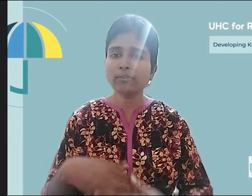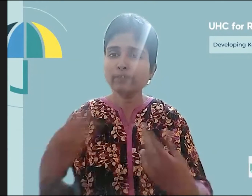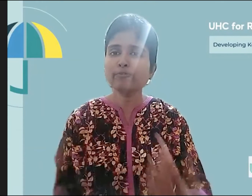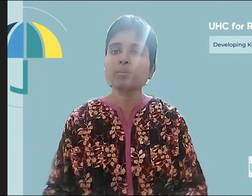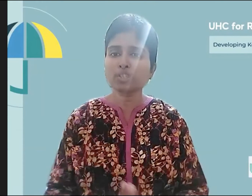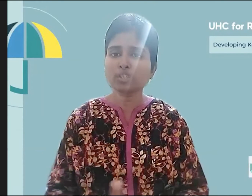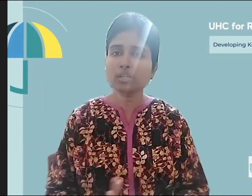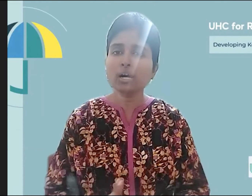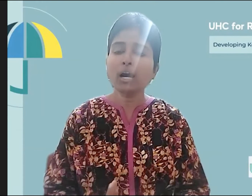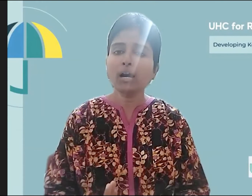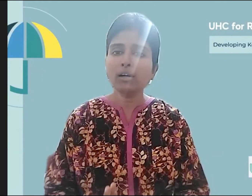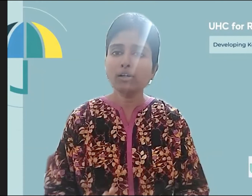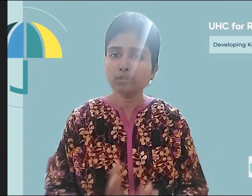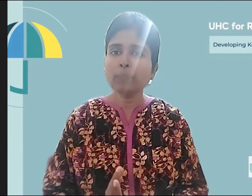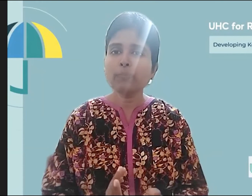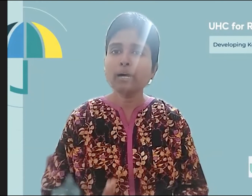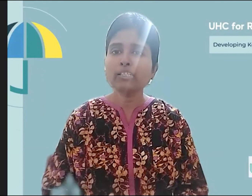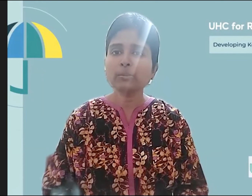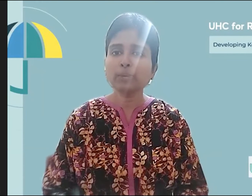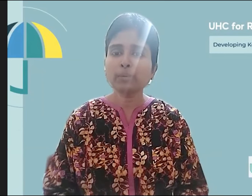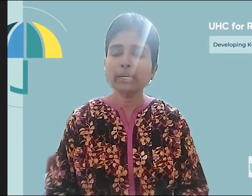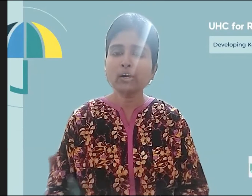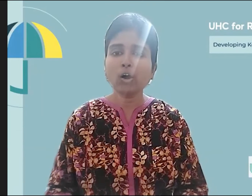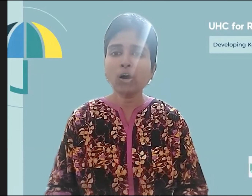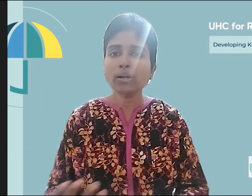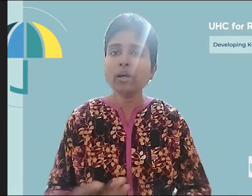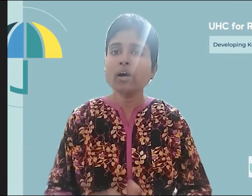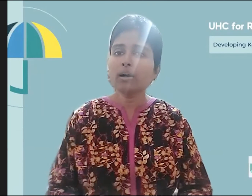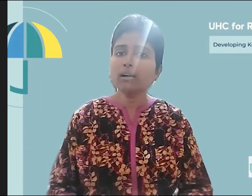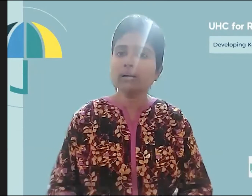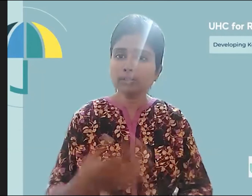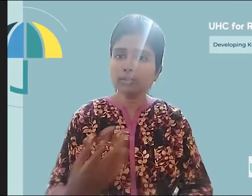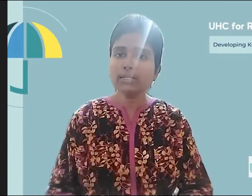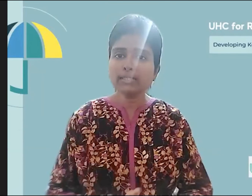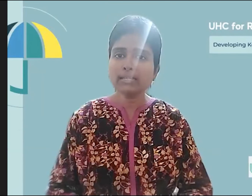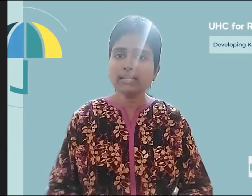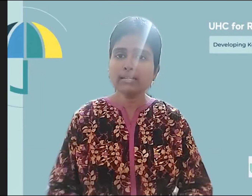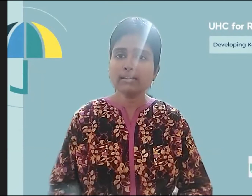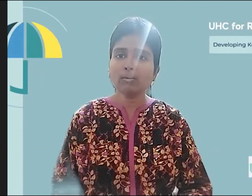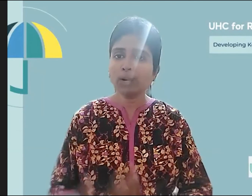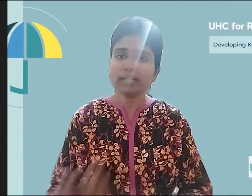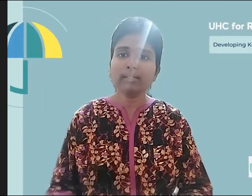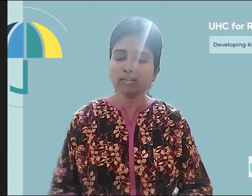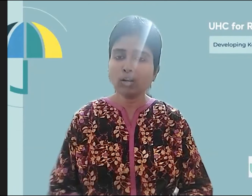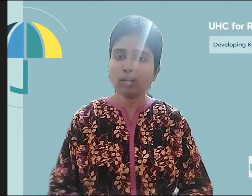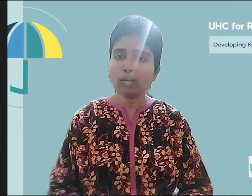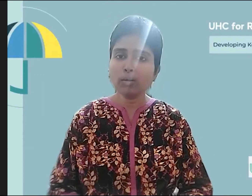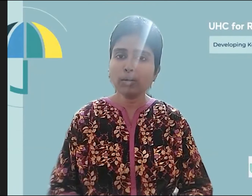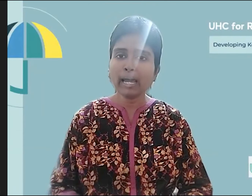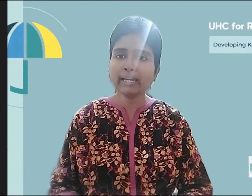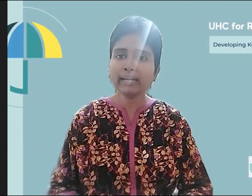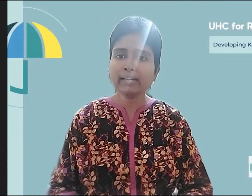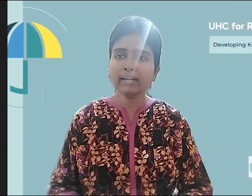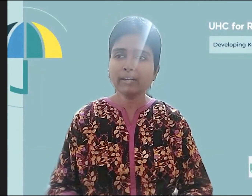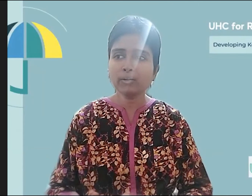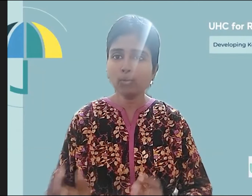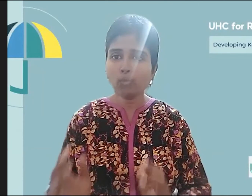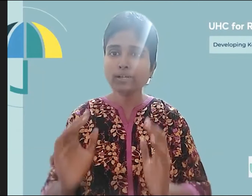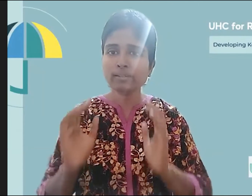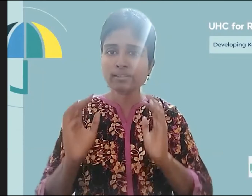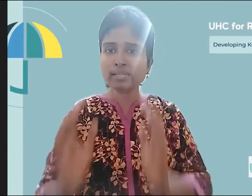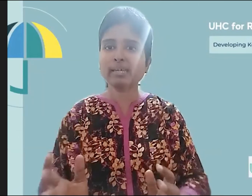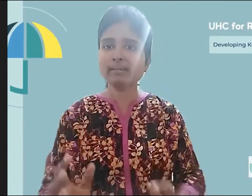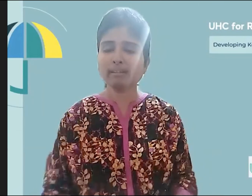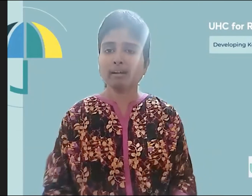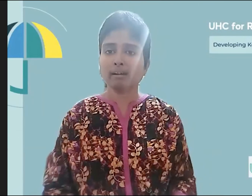give information to the larger public on UHC, what it is all about, and what